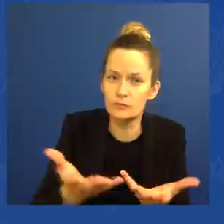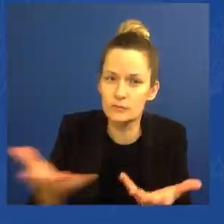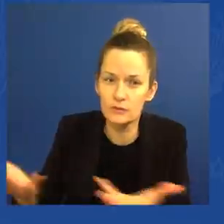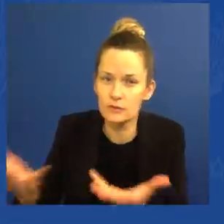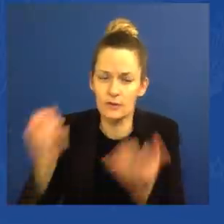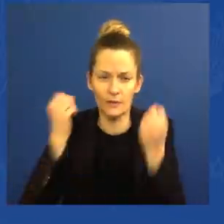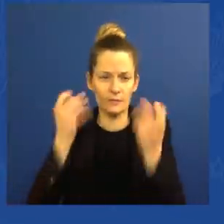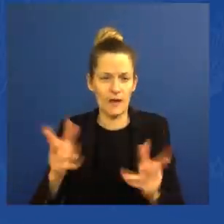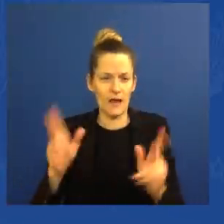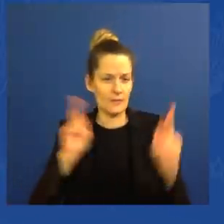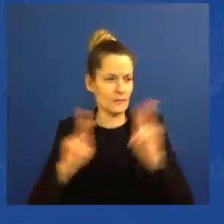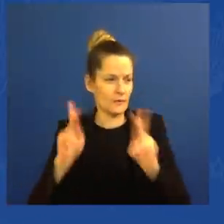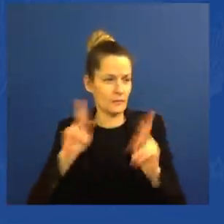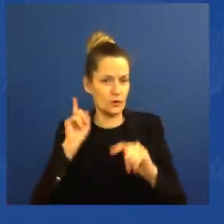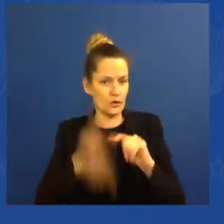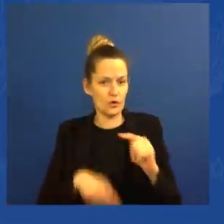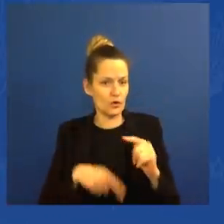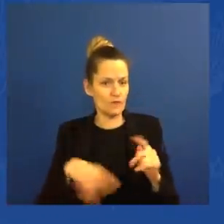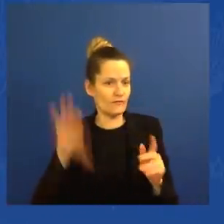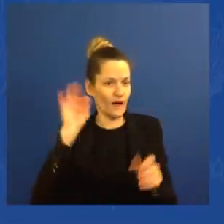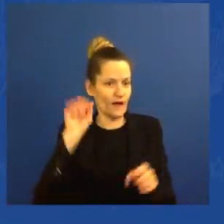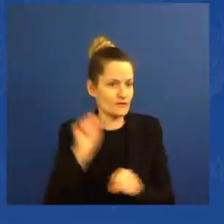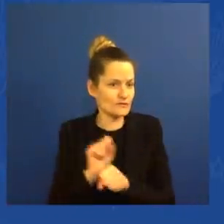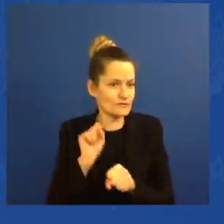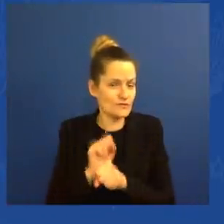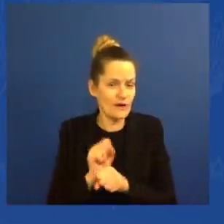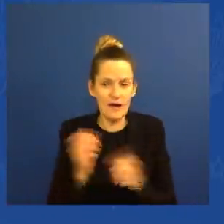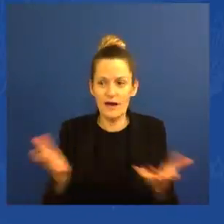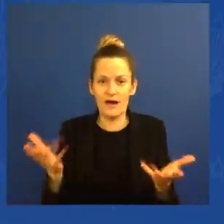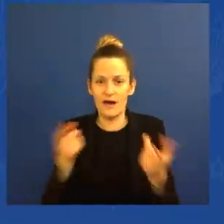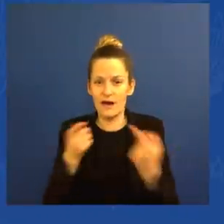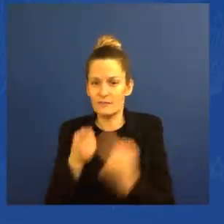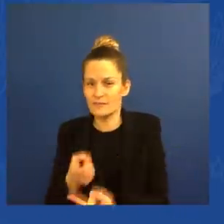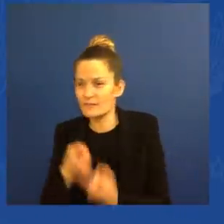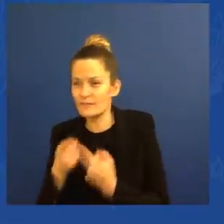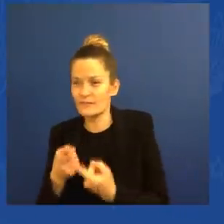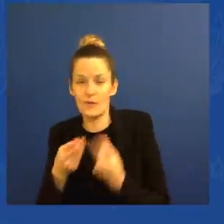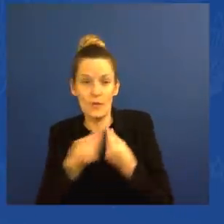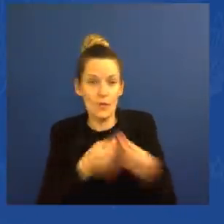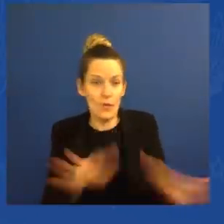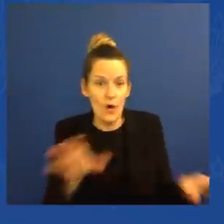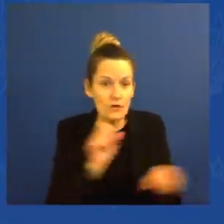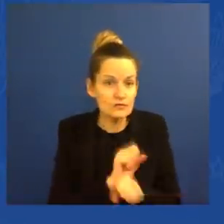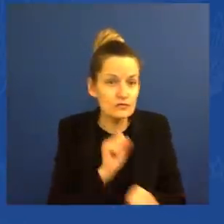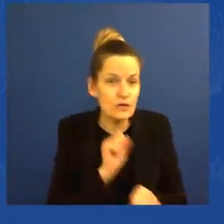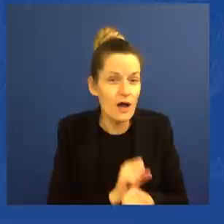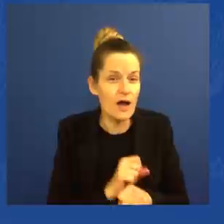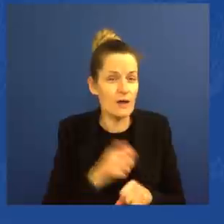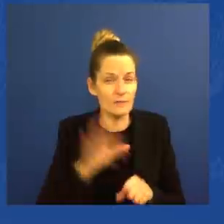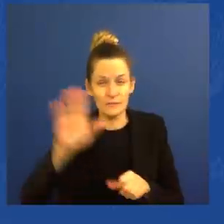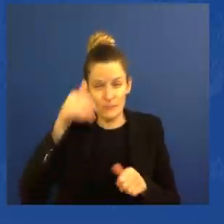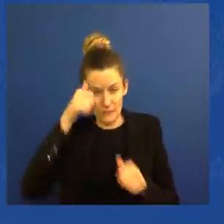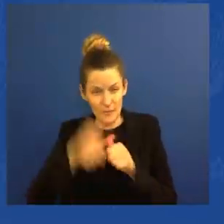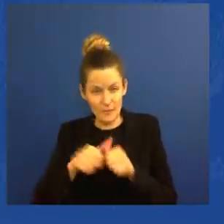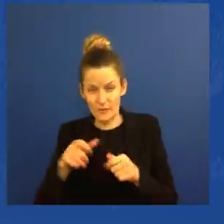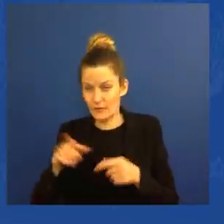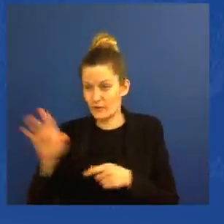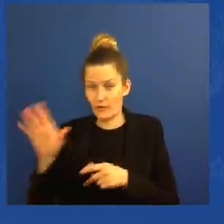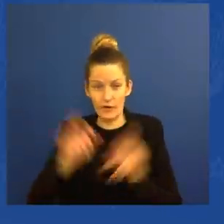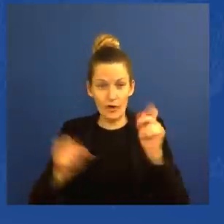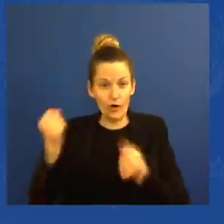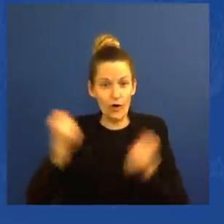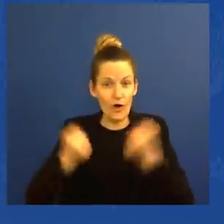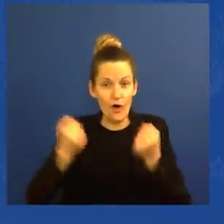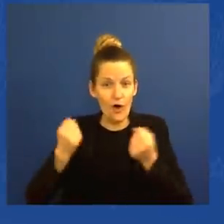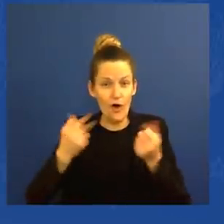communities with families just waiting for a box of food to be put in the back seat of the trunk. Because of this law, we